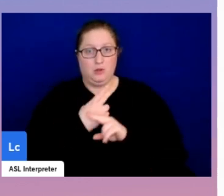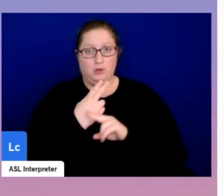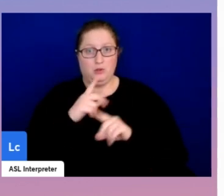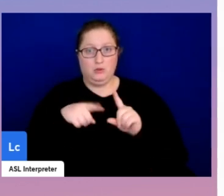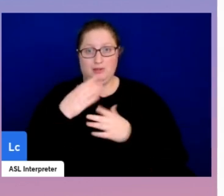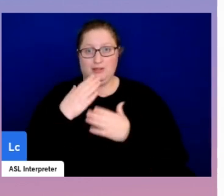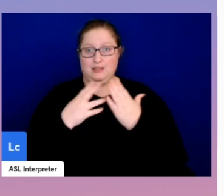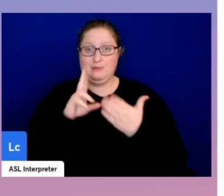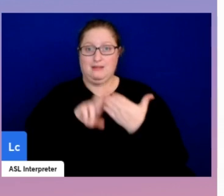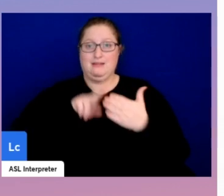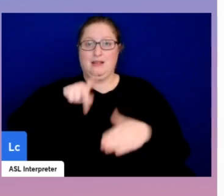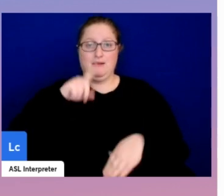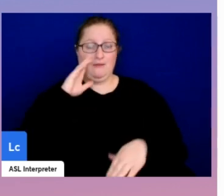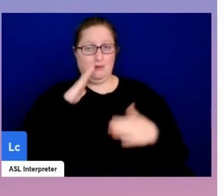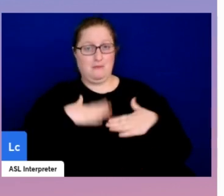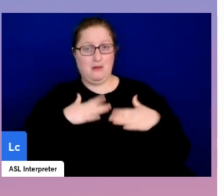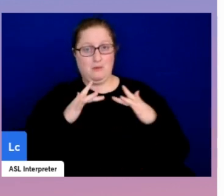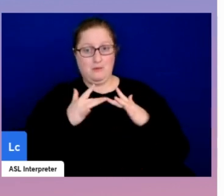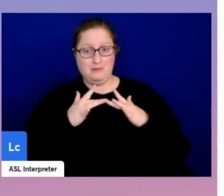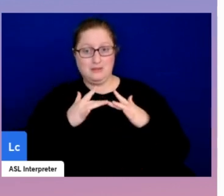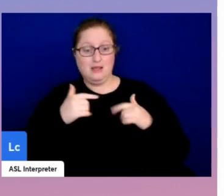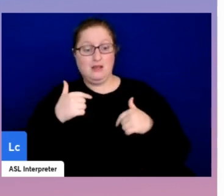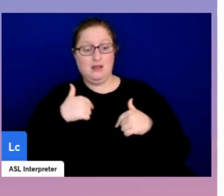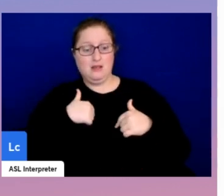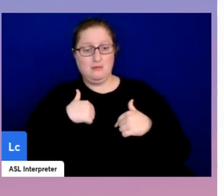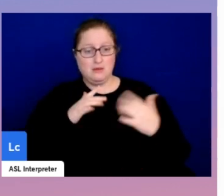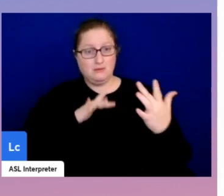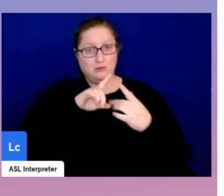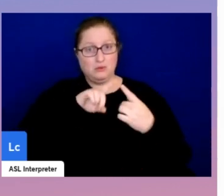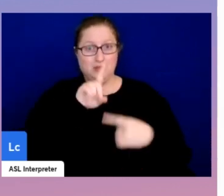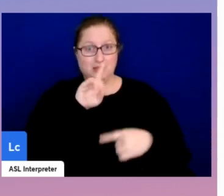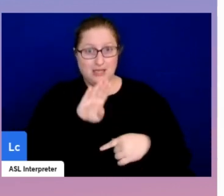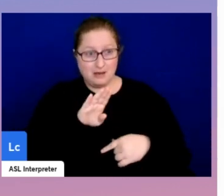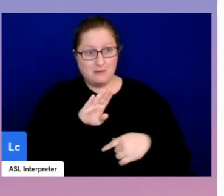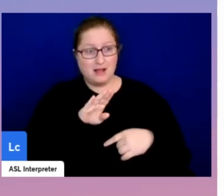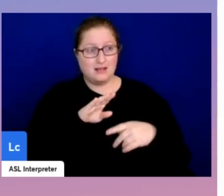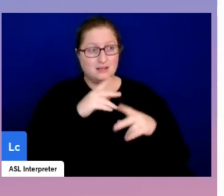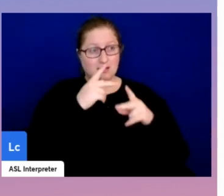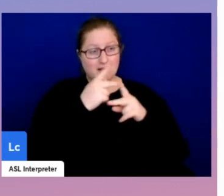up to my website. Instead of reaching out to my database,